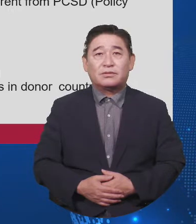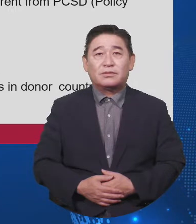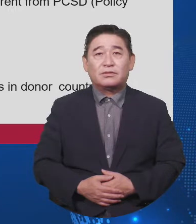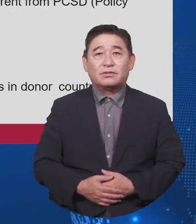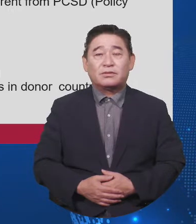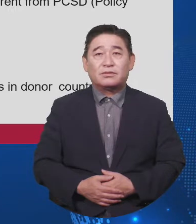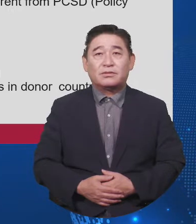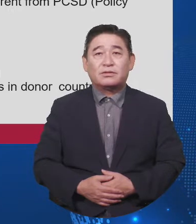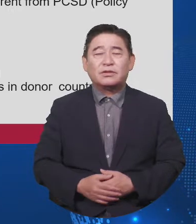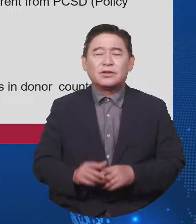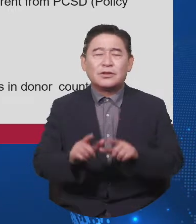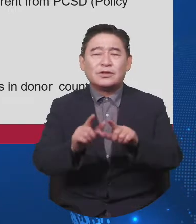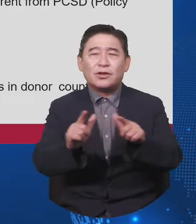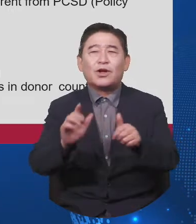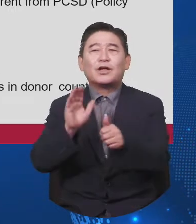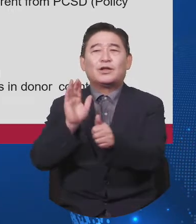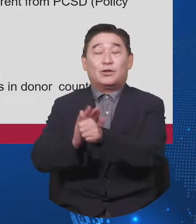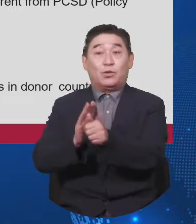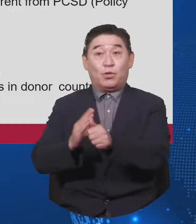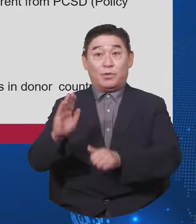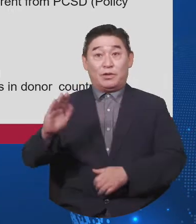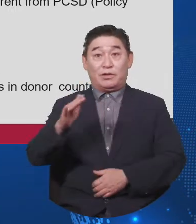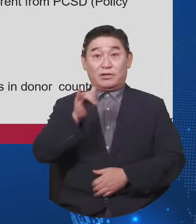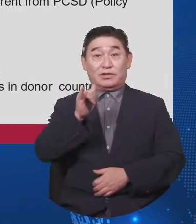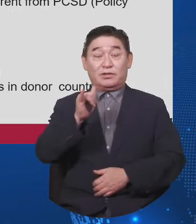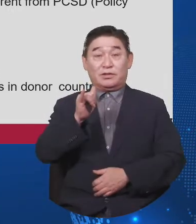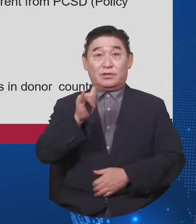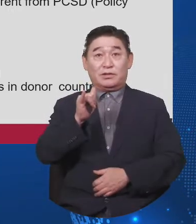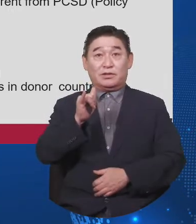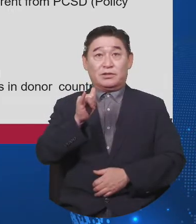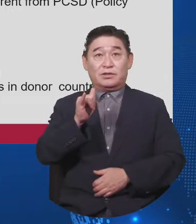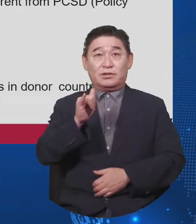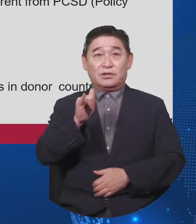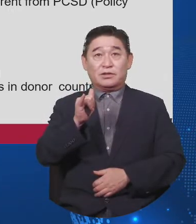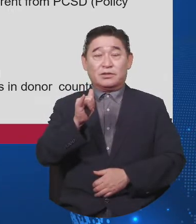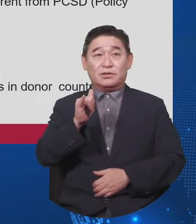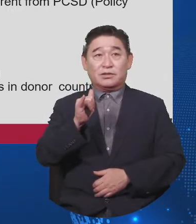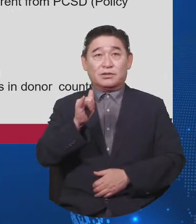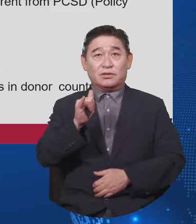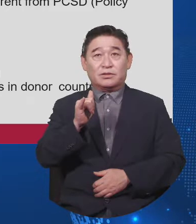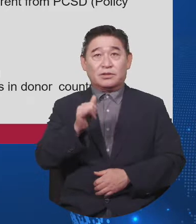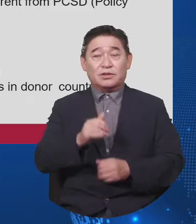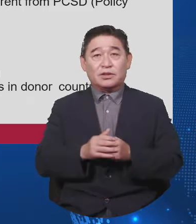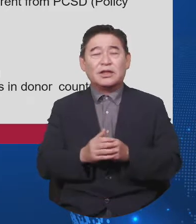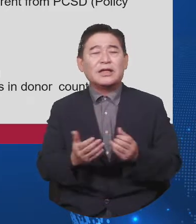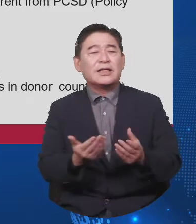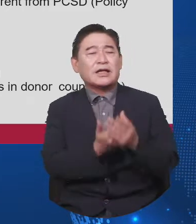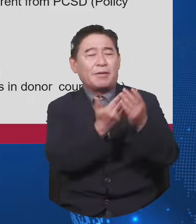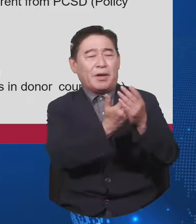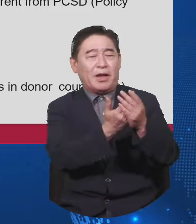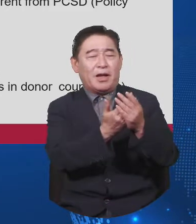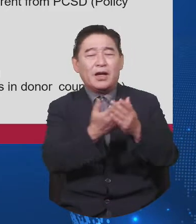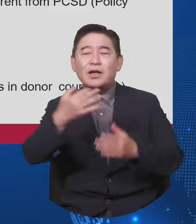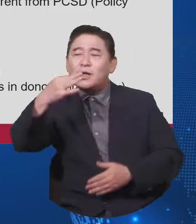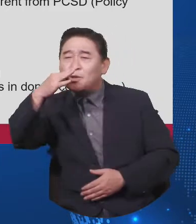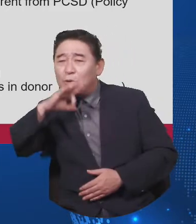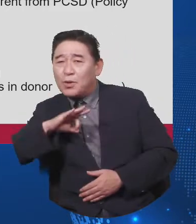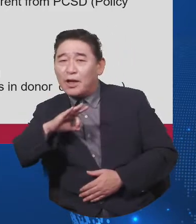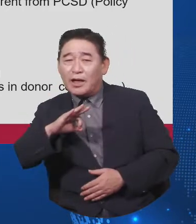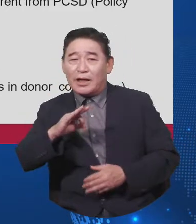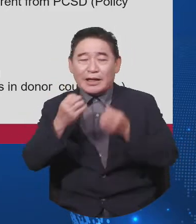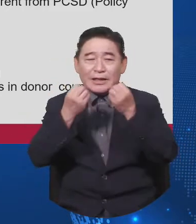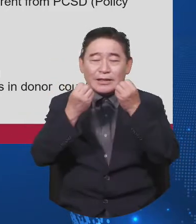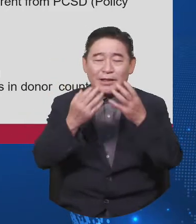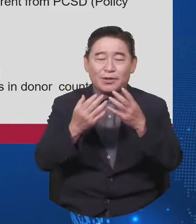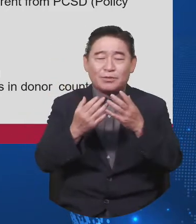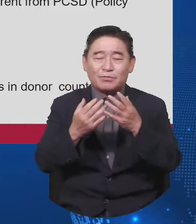have a reflection on what does aid and development effectiveness mean for a new context, and I would also love